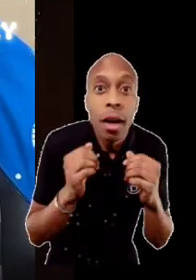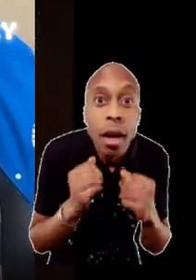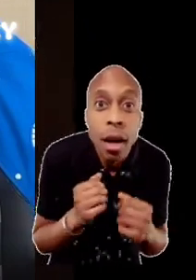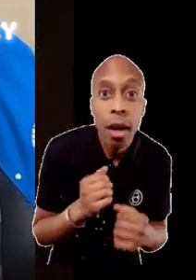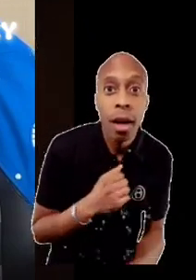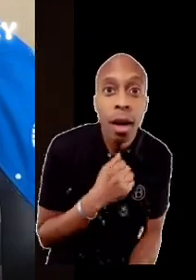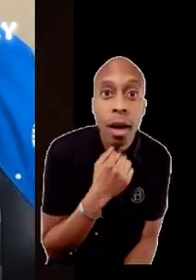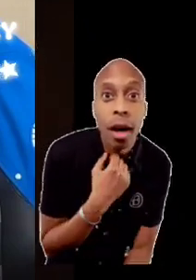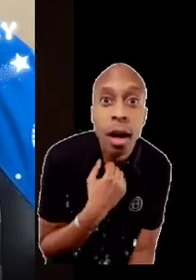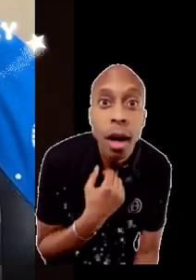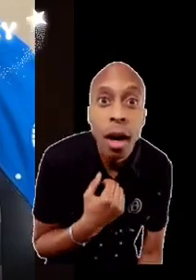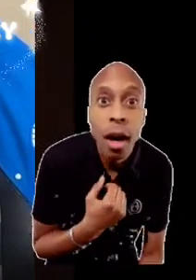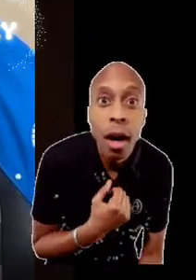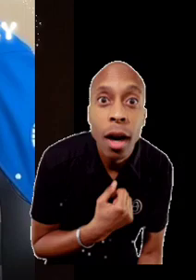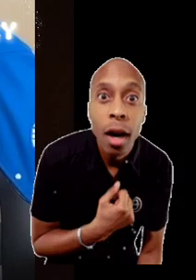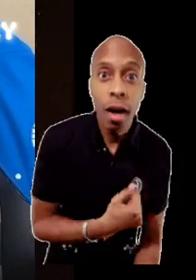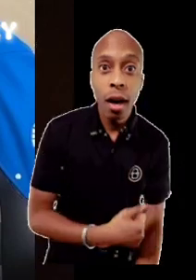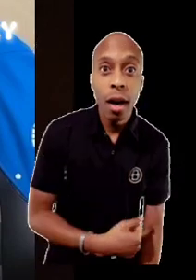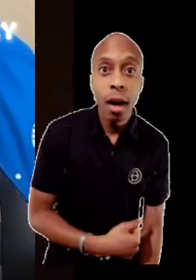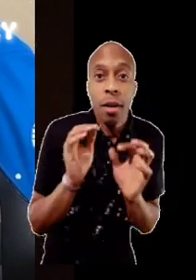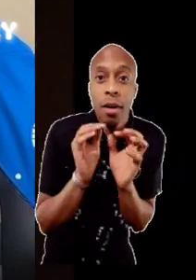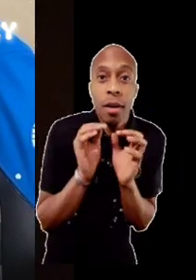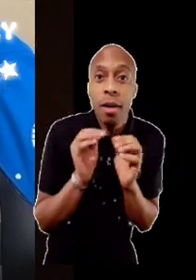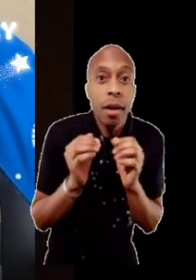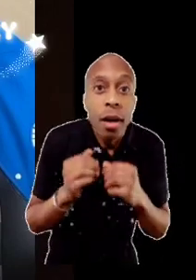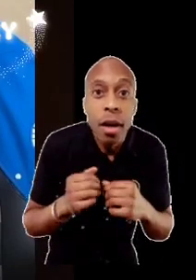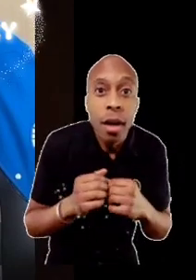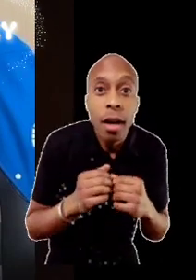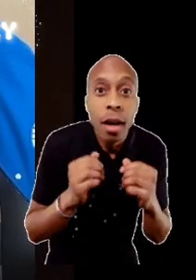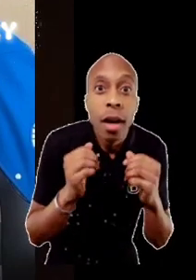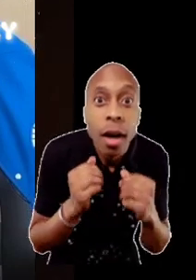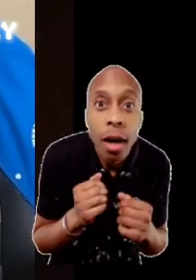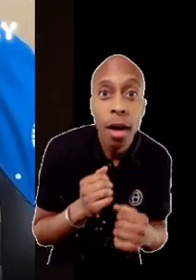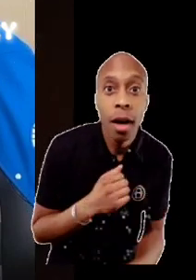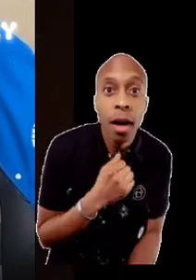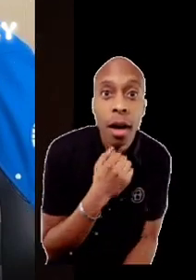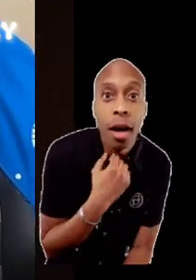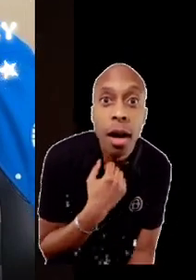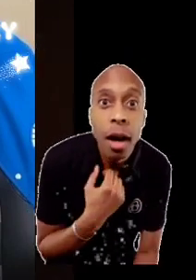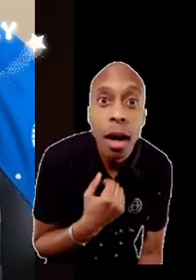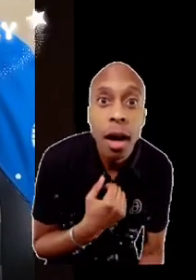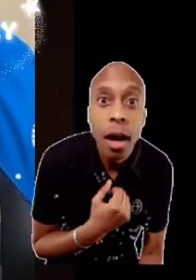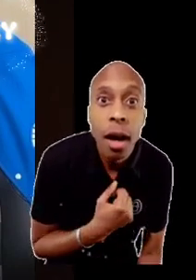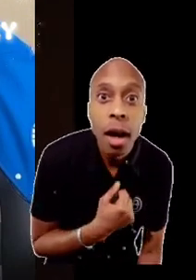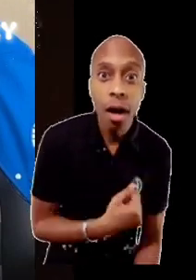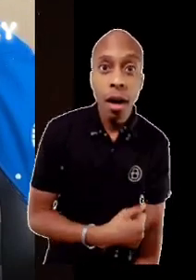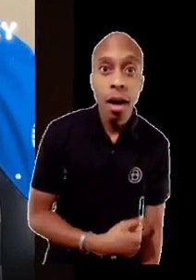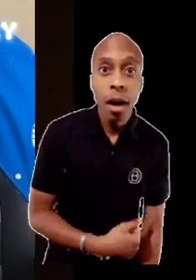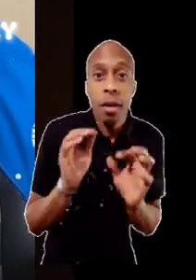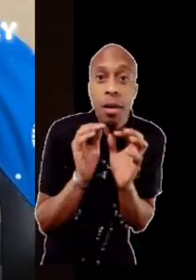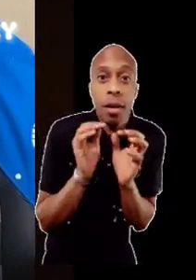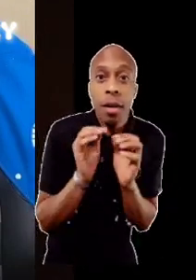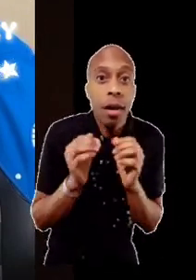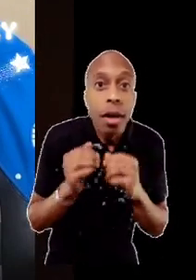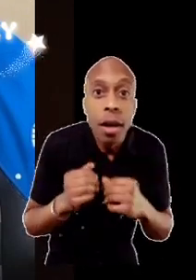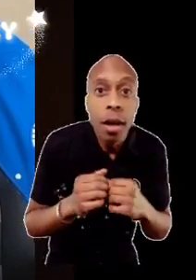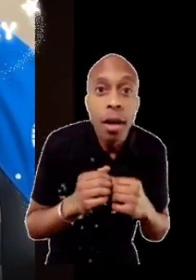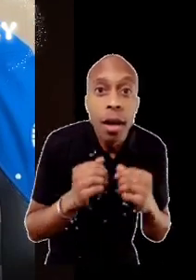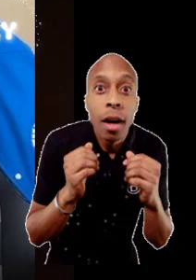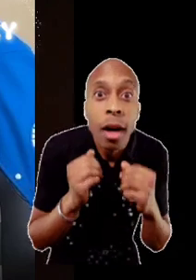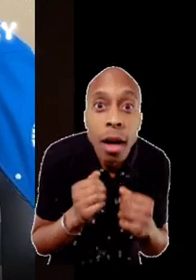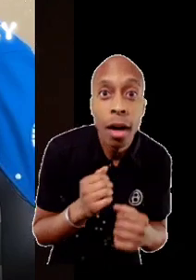than all you pick me and make me come out by myself. You can't just make me be like that and just call out the things them, so.